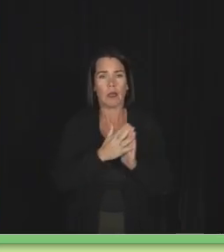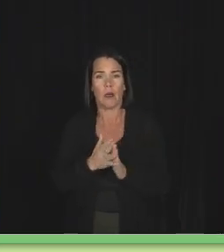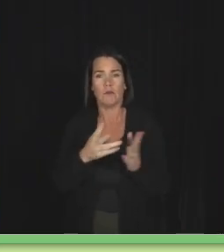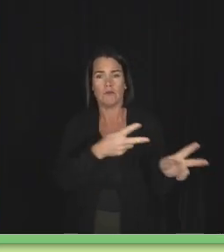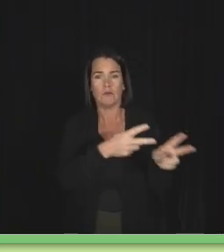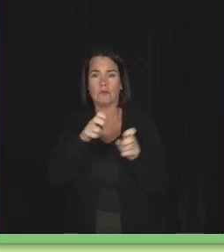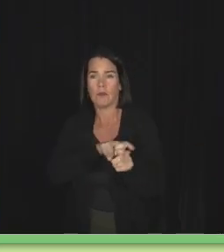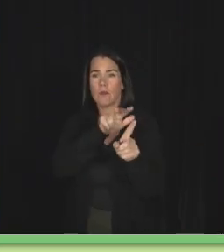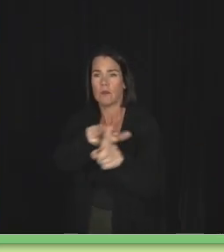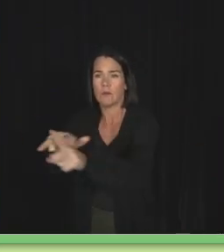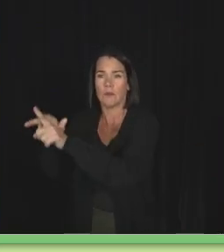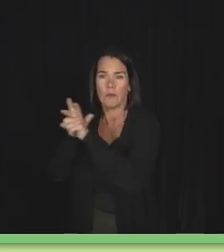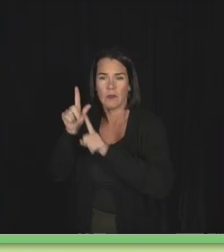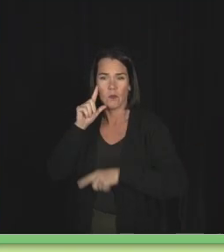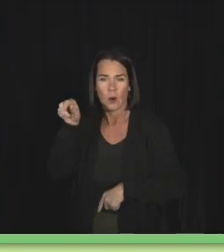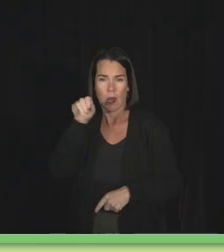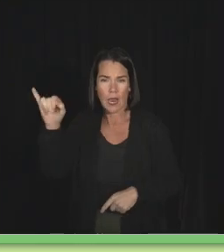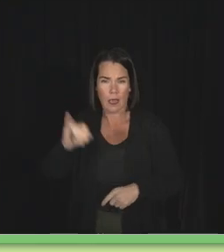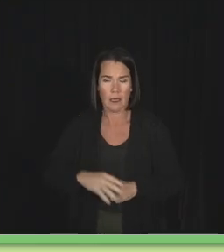of AI.